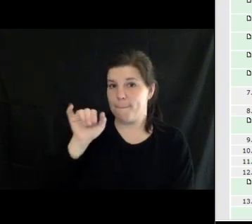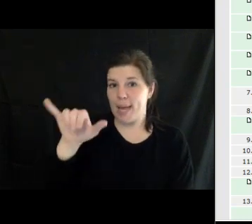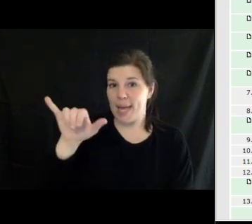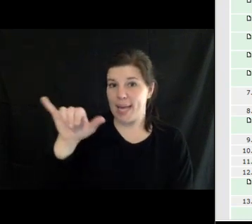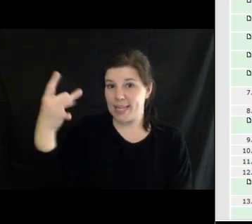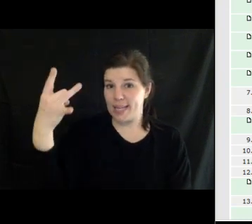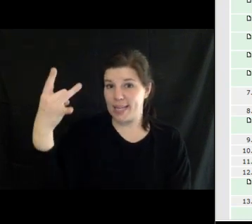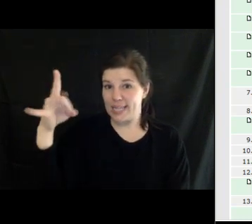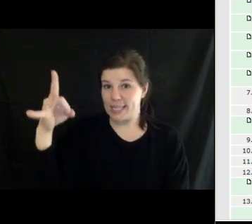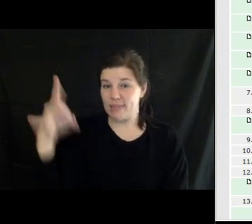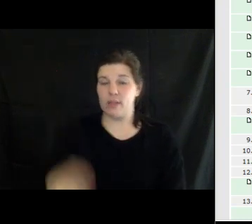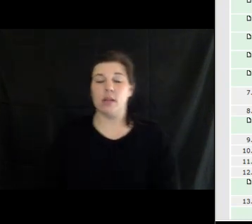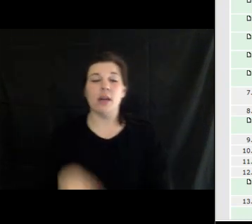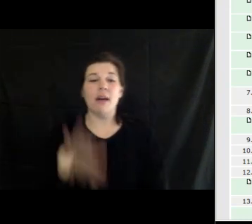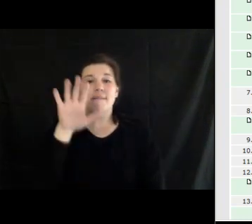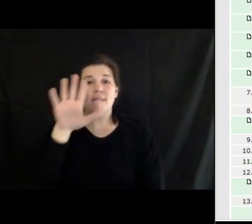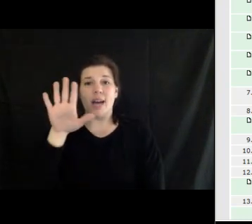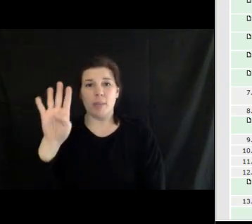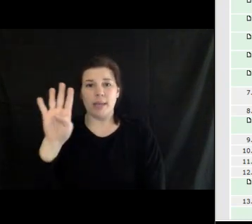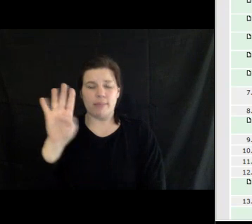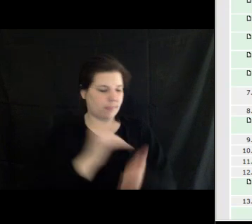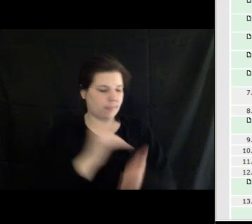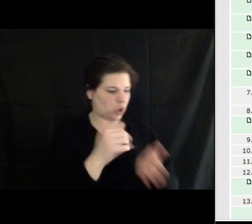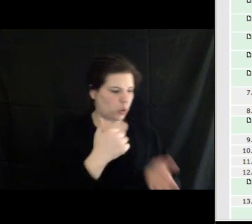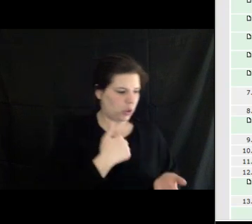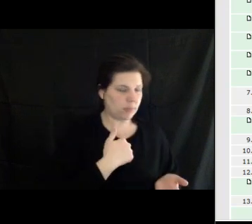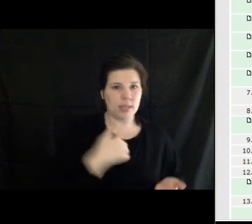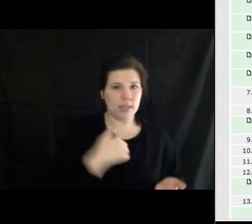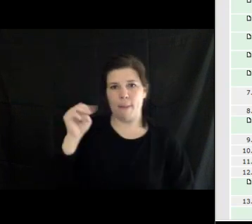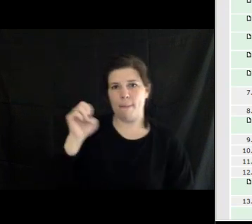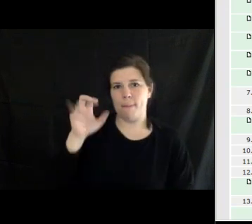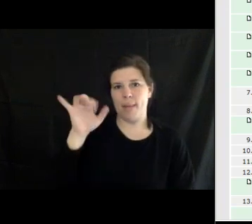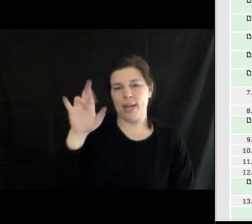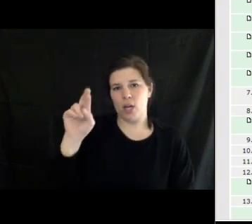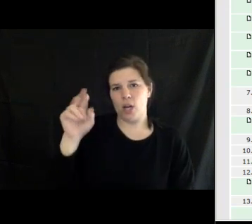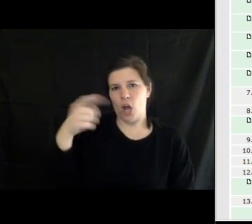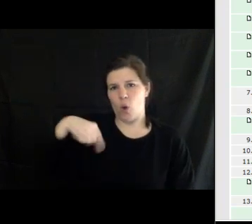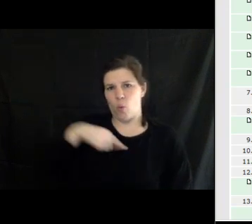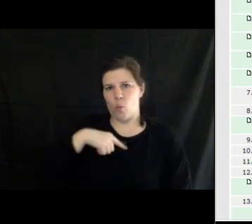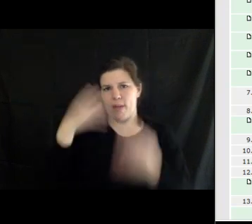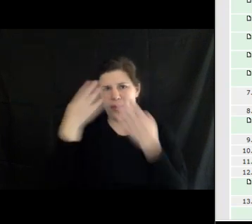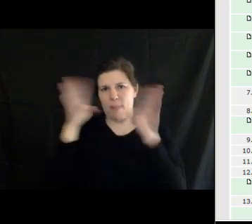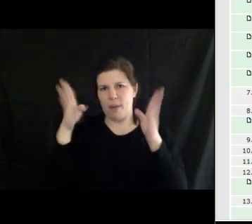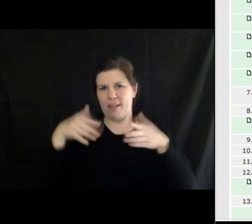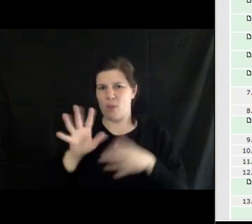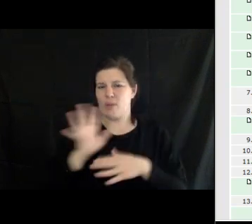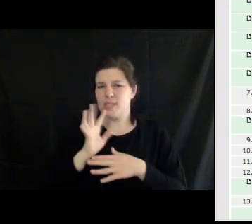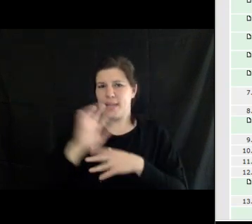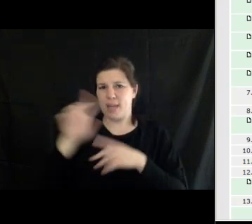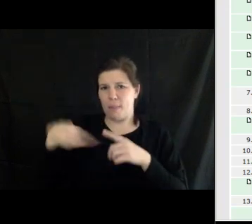5B, we're appointing a City of Boynton Beach Excuse elected. me, Mayor Pinsuga, are we the public allowed to speak on this?